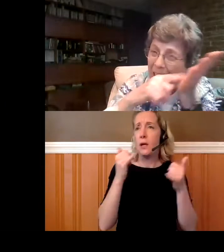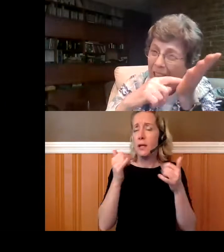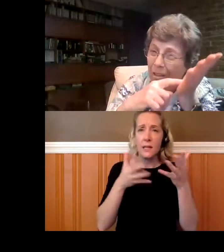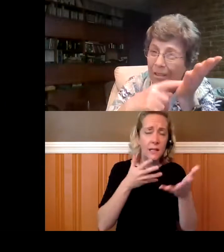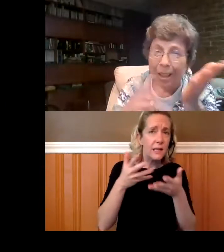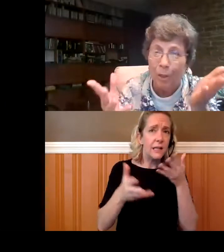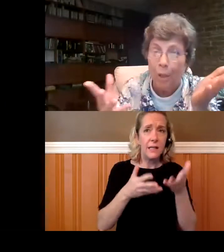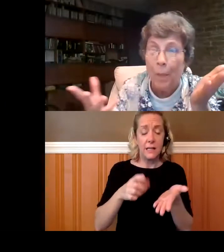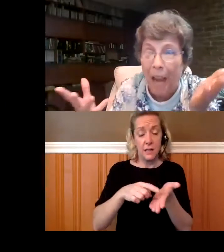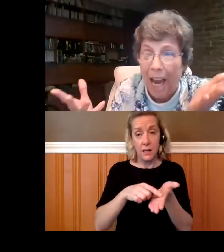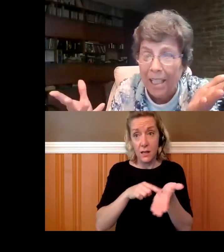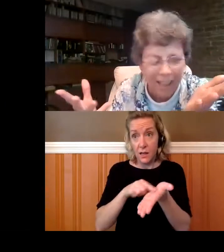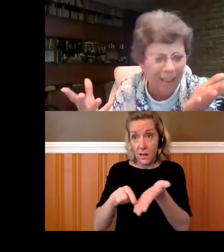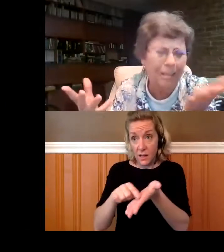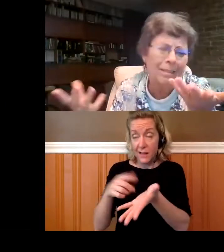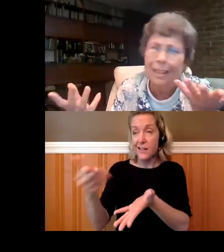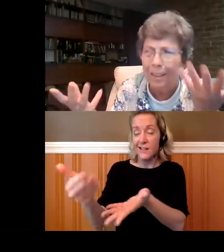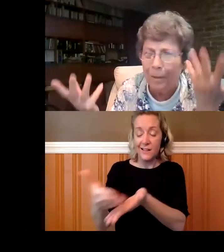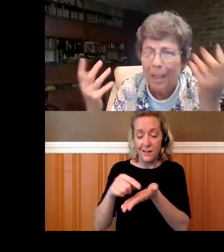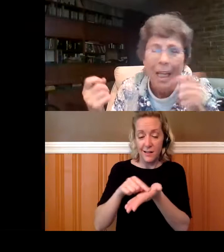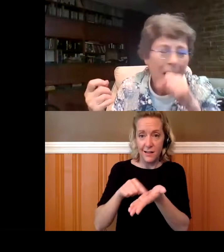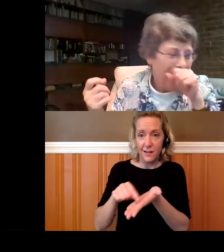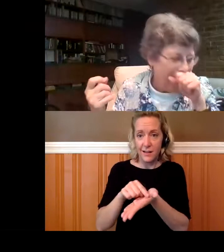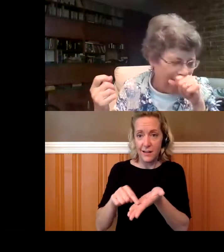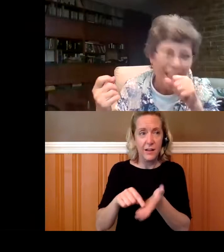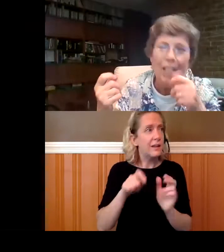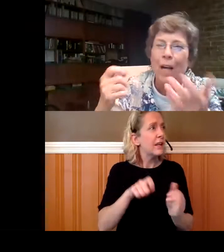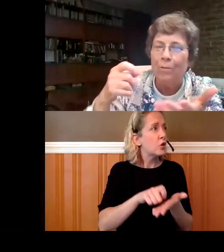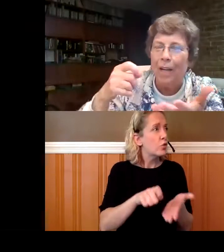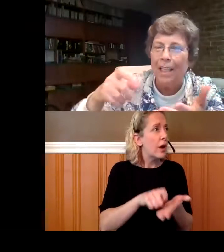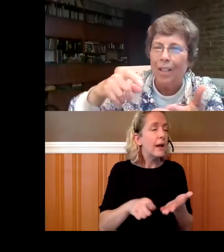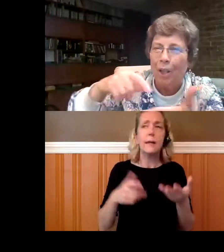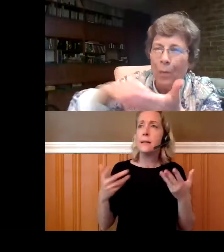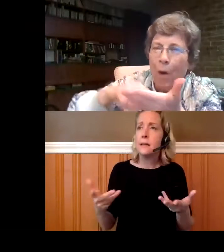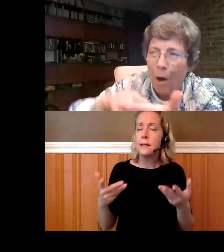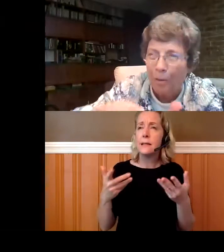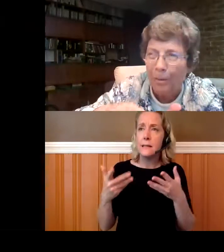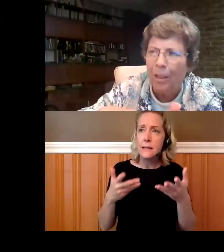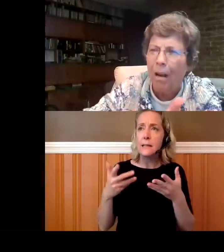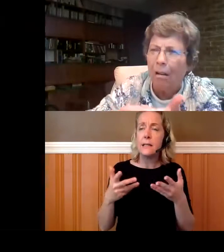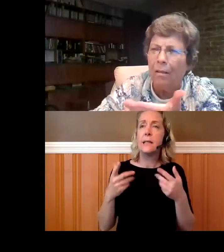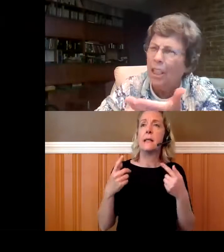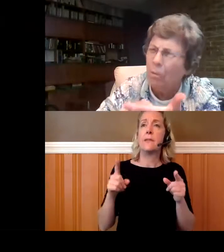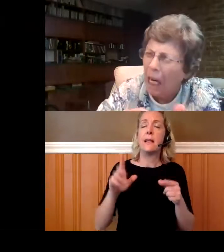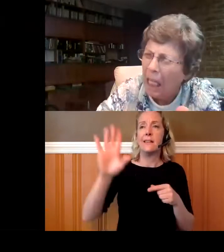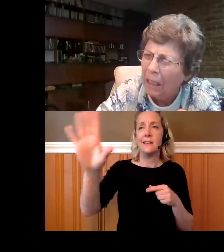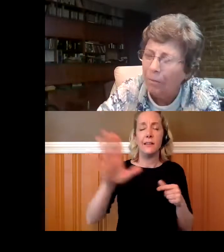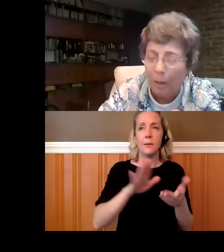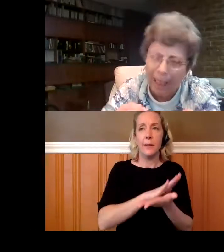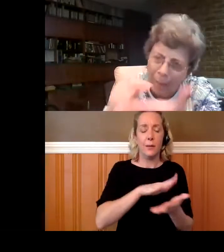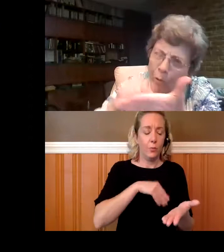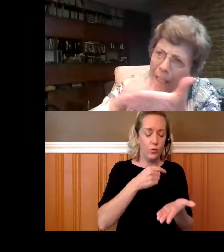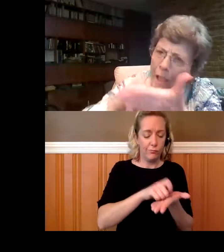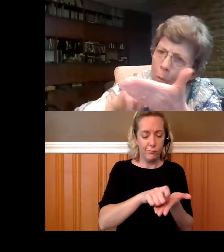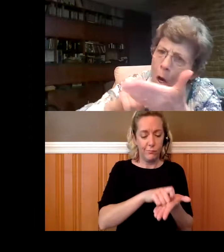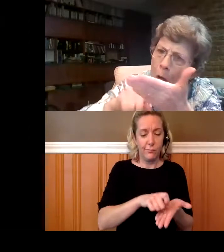he tried writing on her palm. Oh, can you write? Well, yeah, I'm writing on your palm. And then finally, okay, then he gets a note out. So it was like